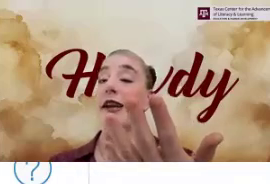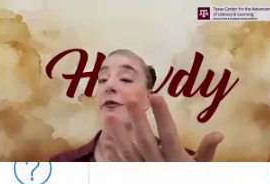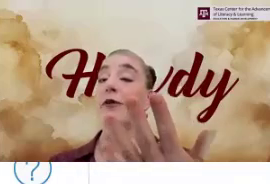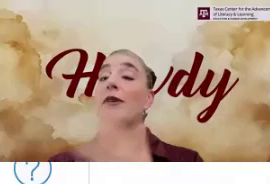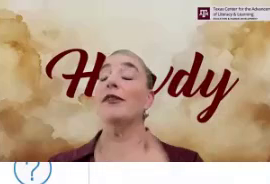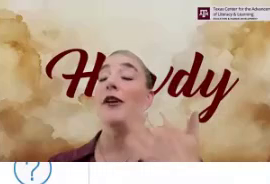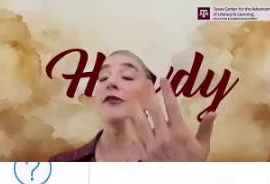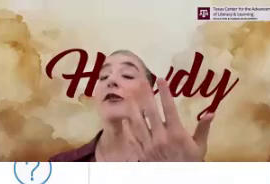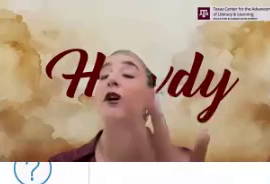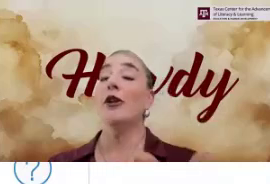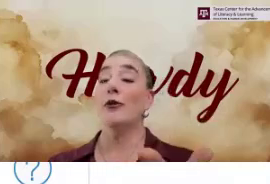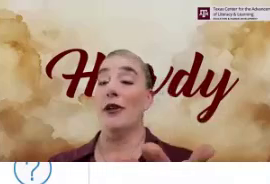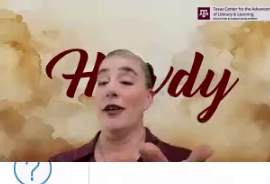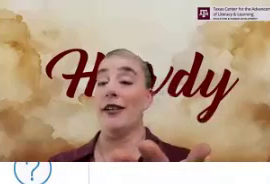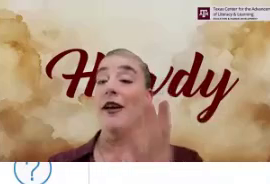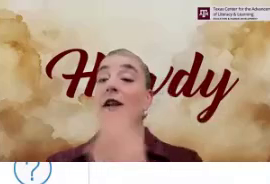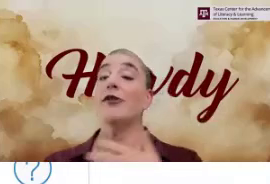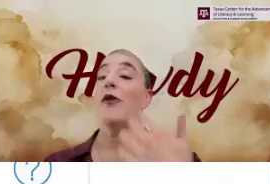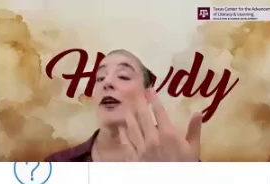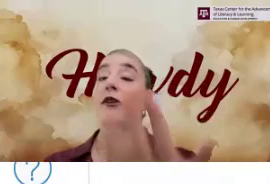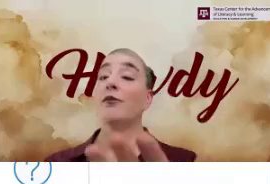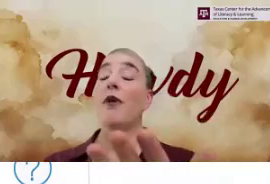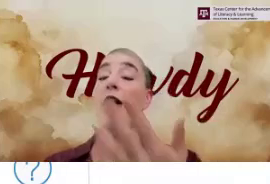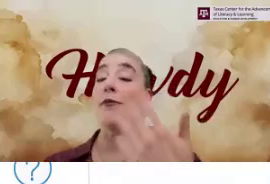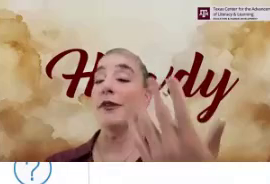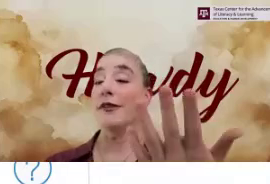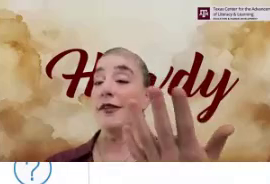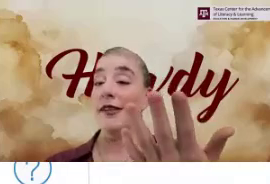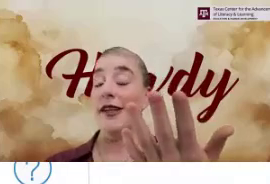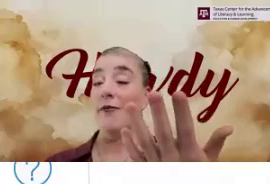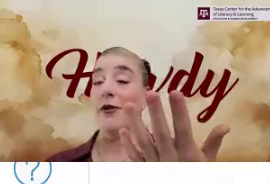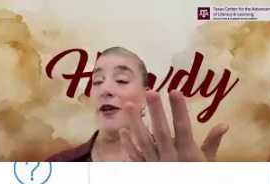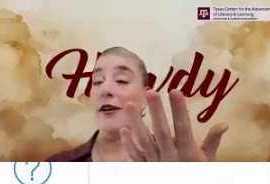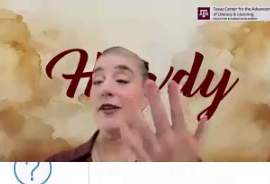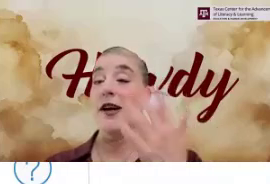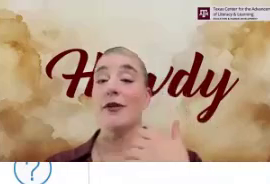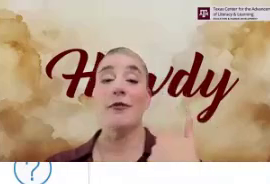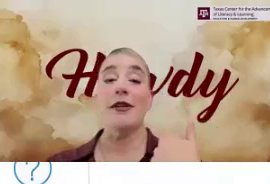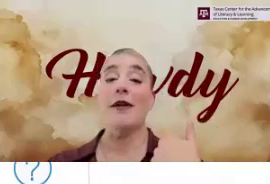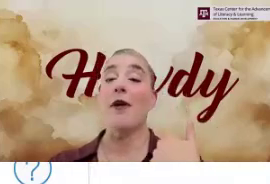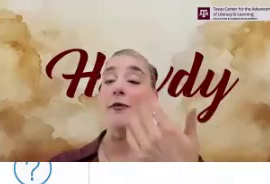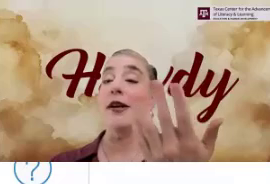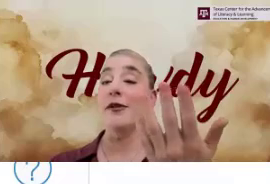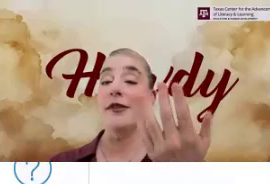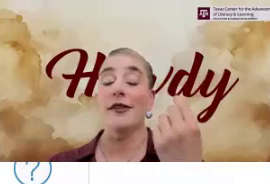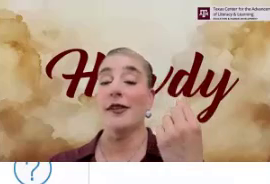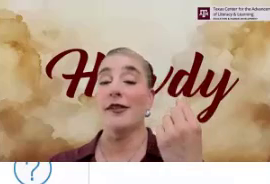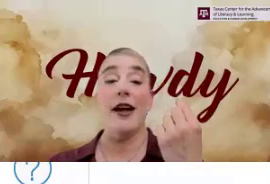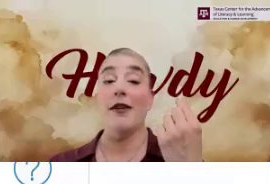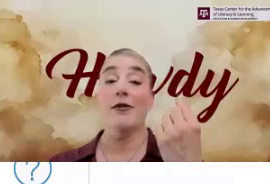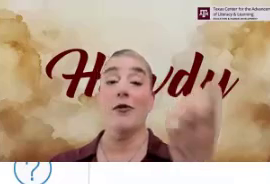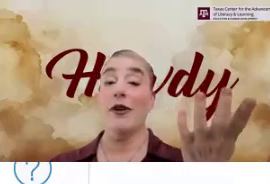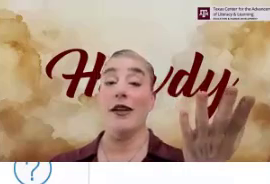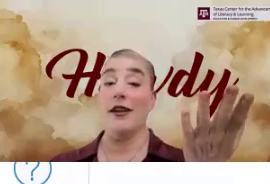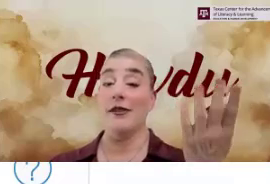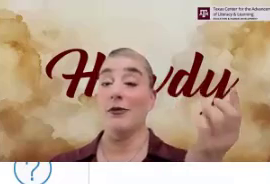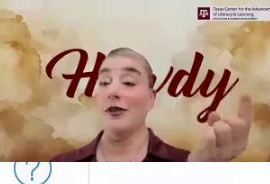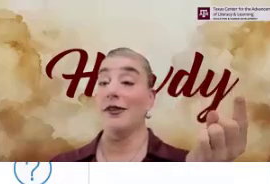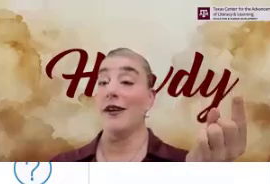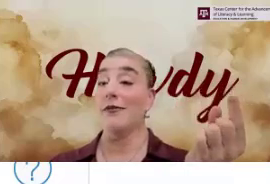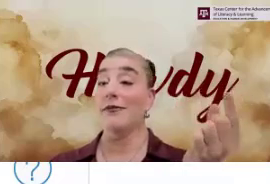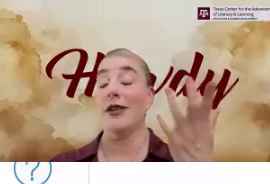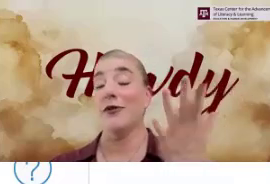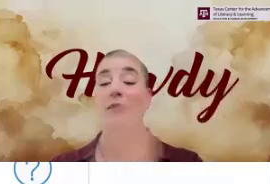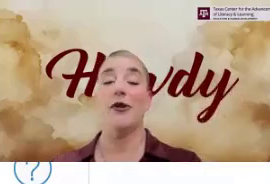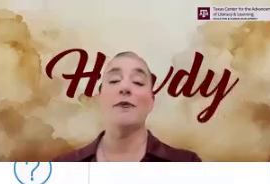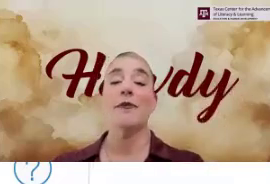severely disabled, but he's also colorblind. So I use Pops as an example a lot of times. I'll be like, Pops, how's this? And he's like, I don't know what that is.